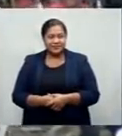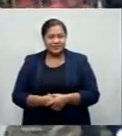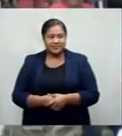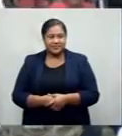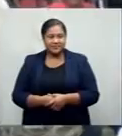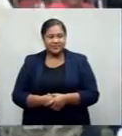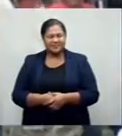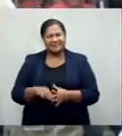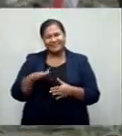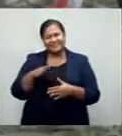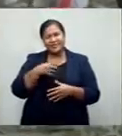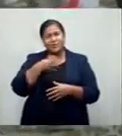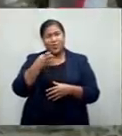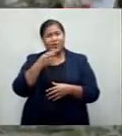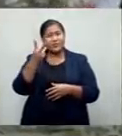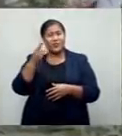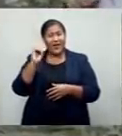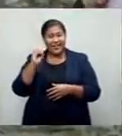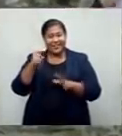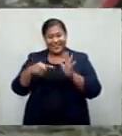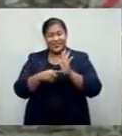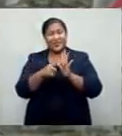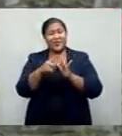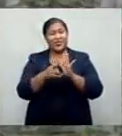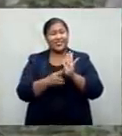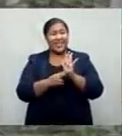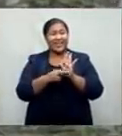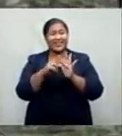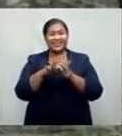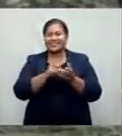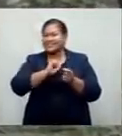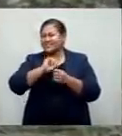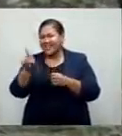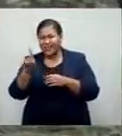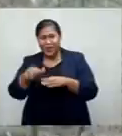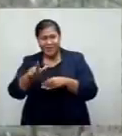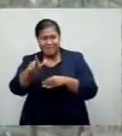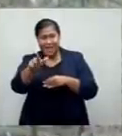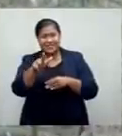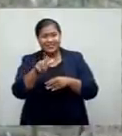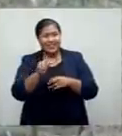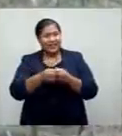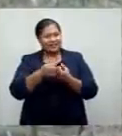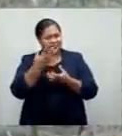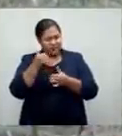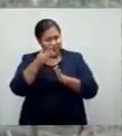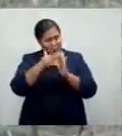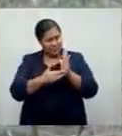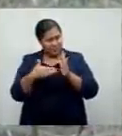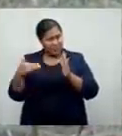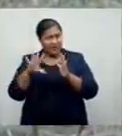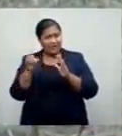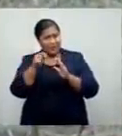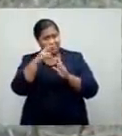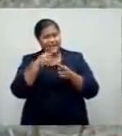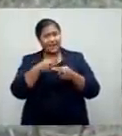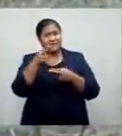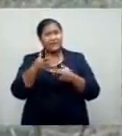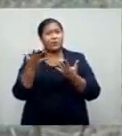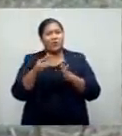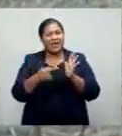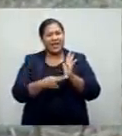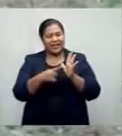Close to 200 tons of cane harvested and sent to the Lambasa sugar mill in truckloads from this farm in